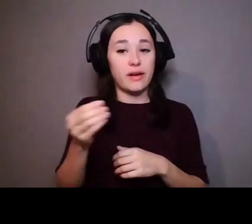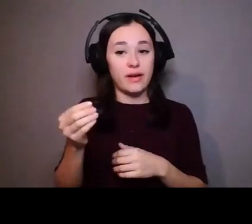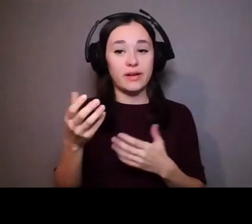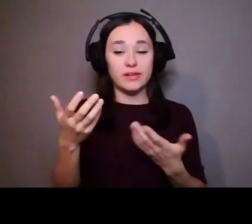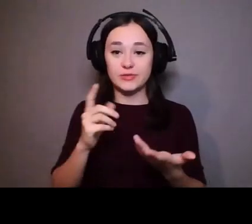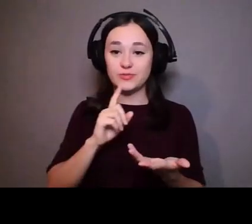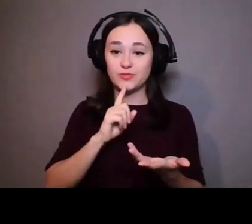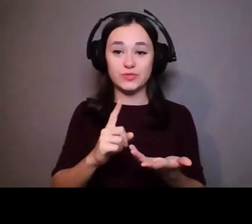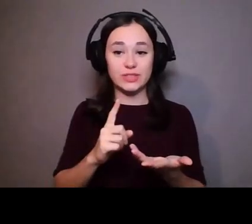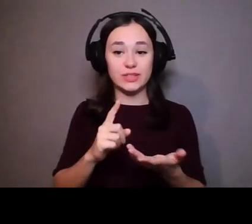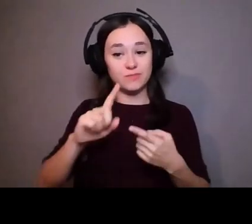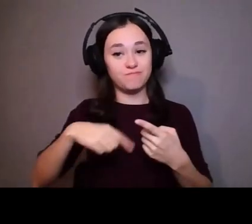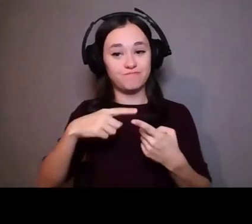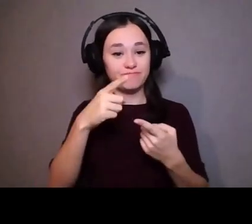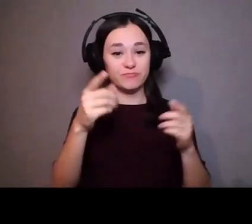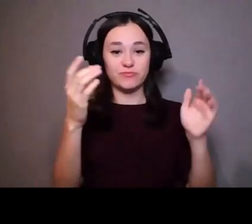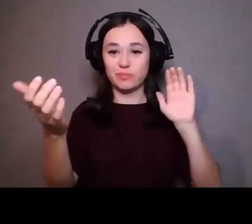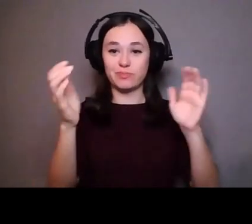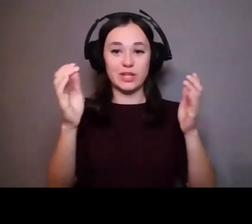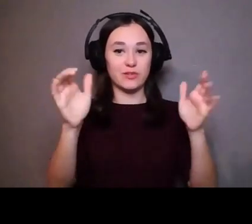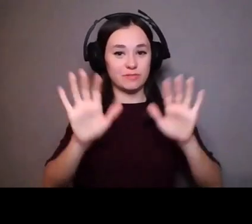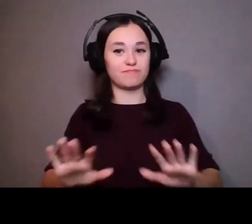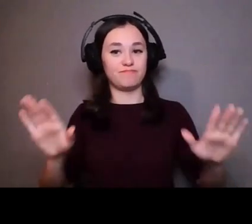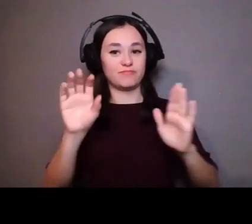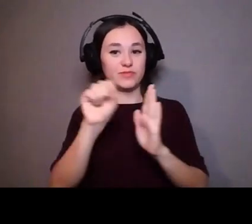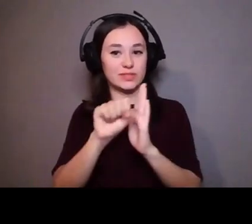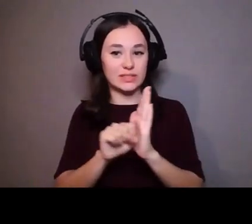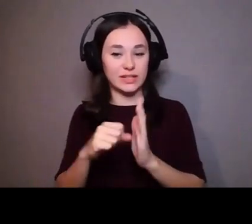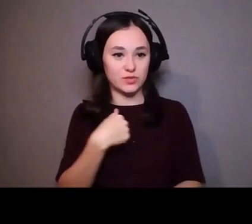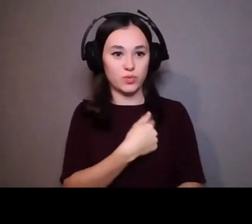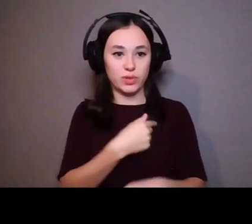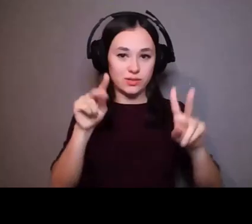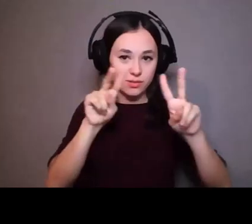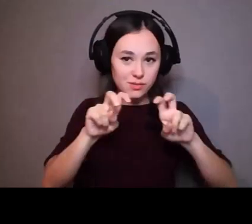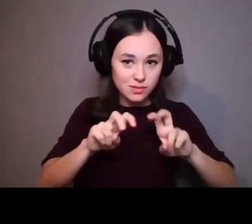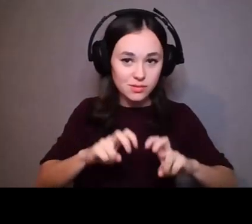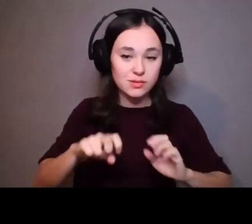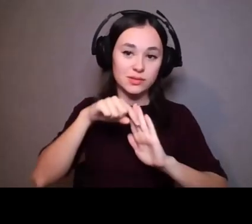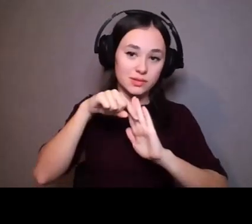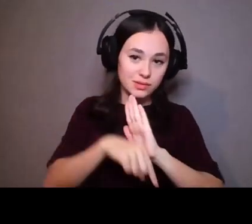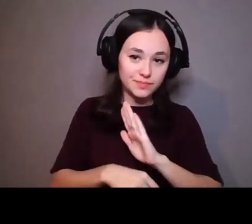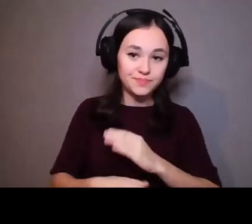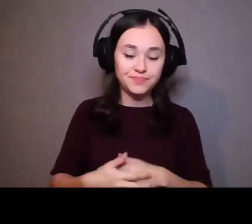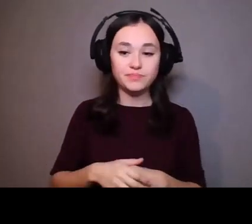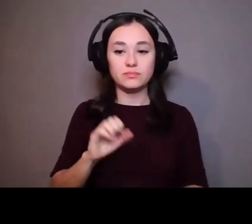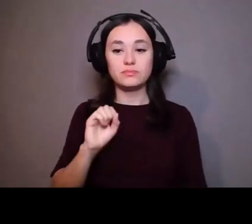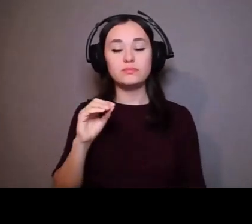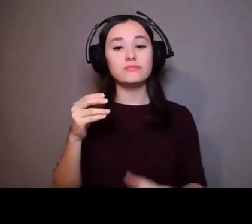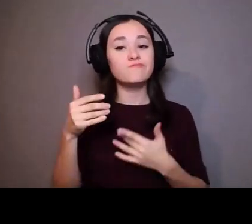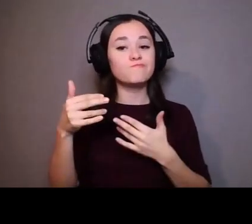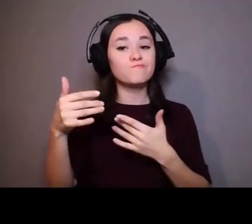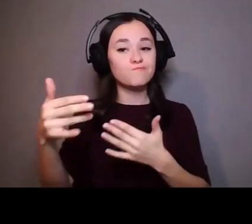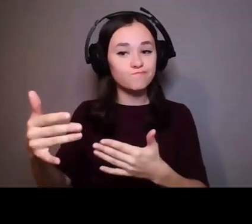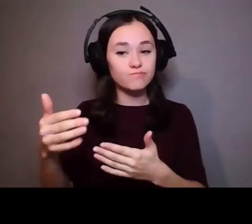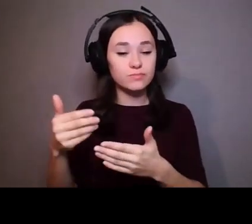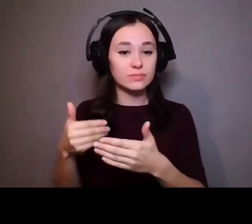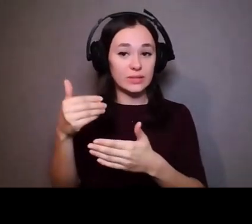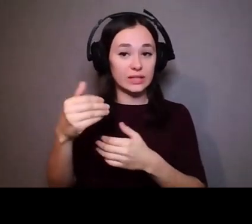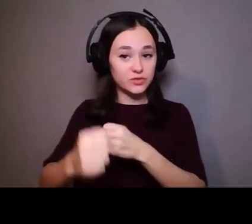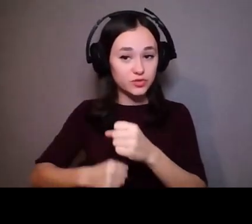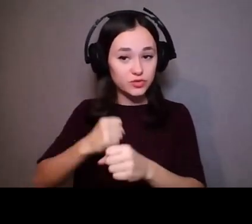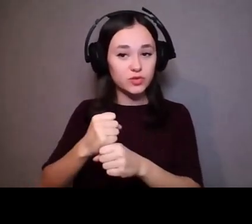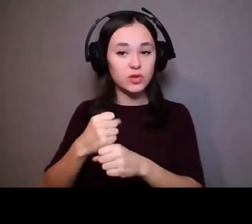you're comparing across states. So as we move into the new year, we are going to be putting out a lot of this